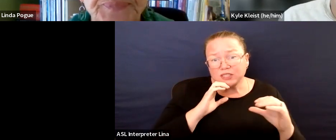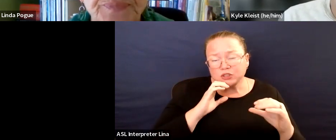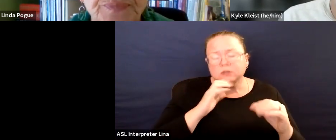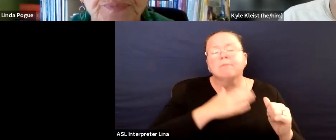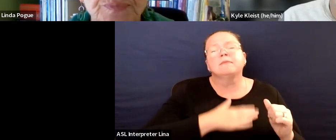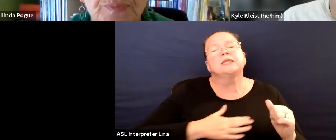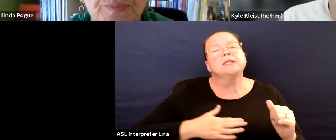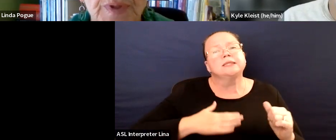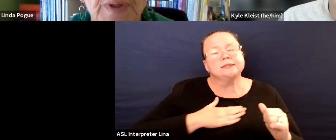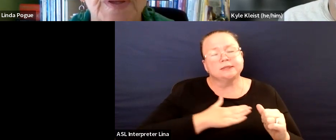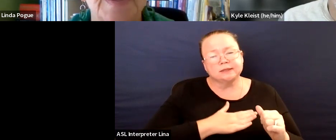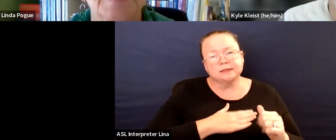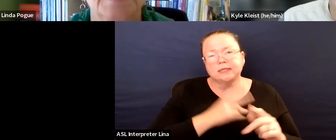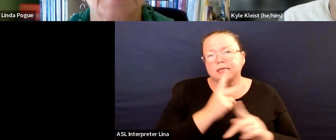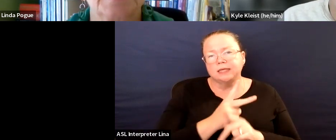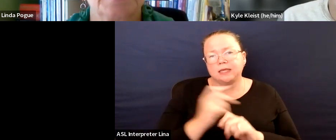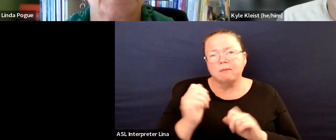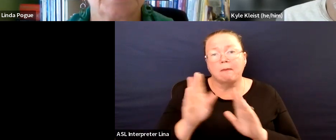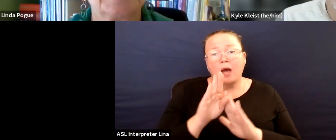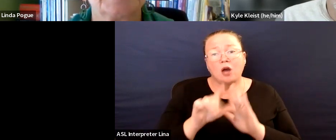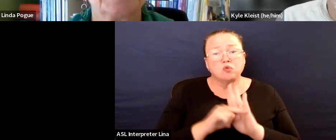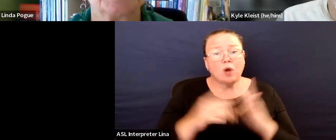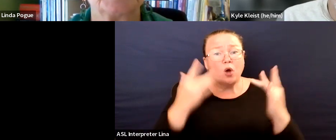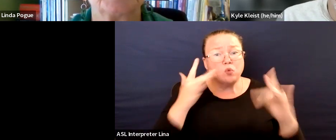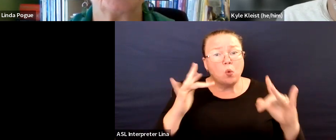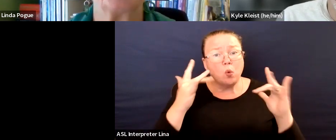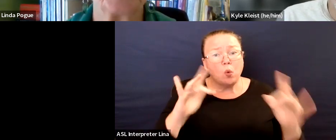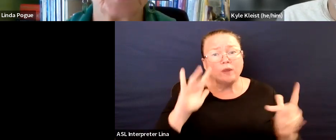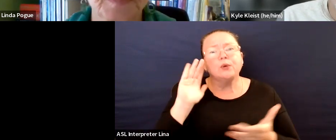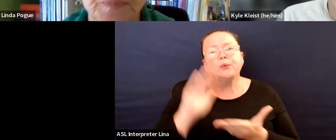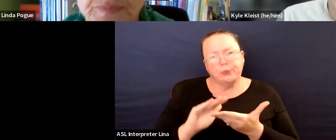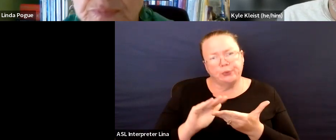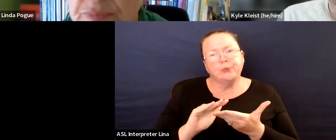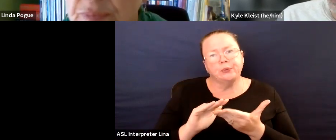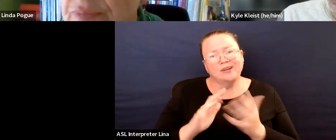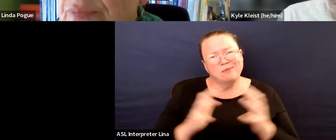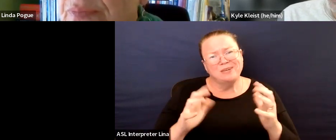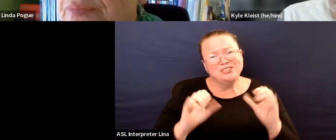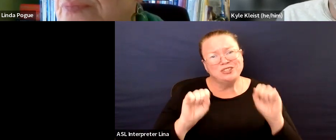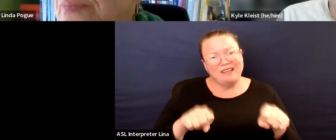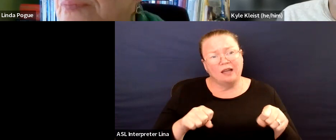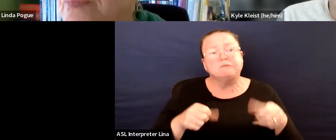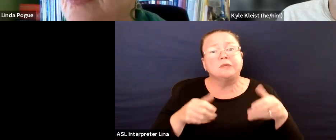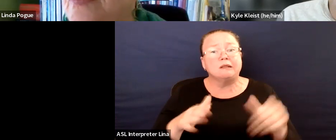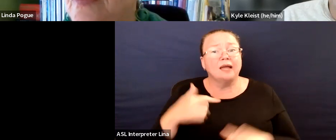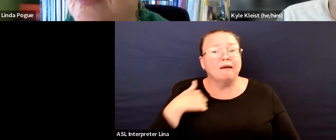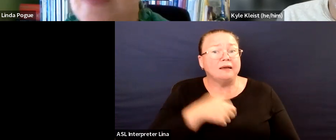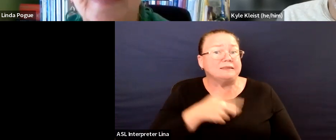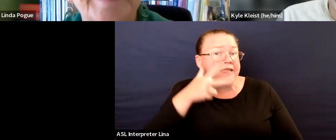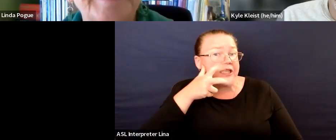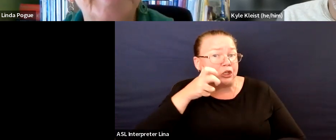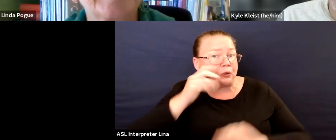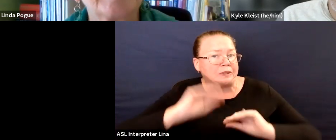please keep all background noise down much as possible to allow us to hear you